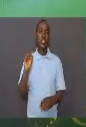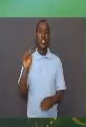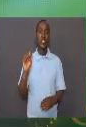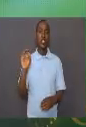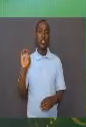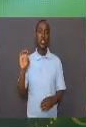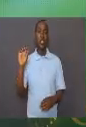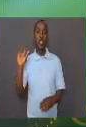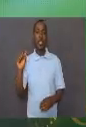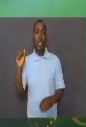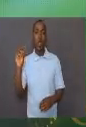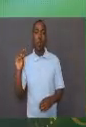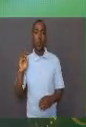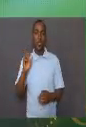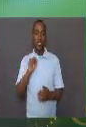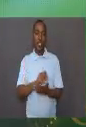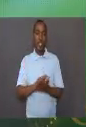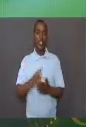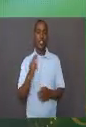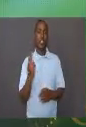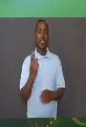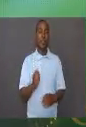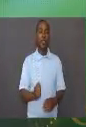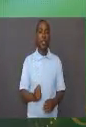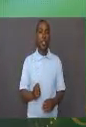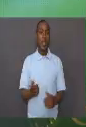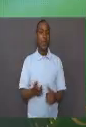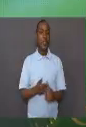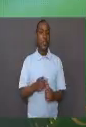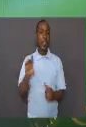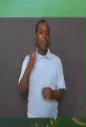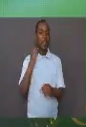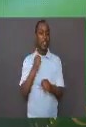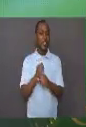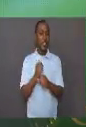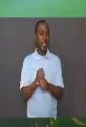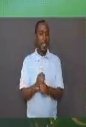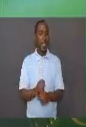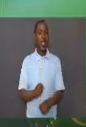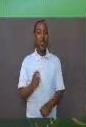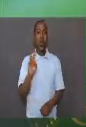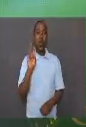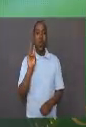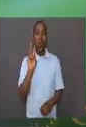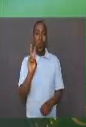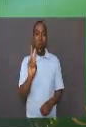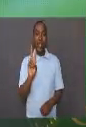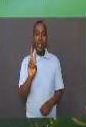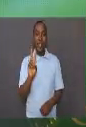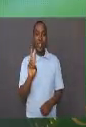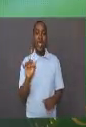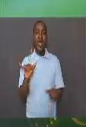For our first activity, students, write down at least 2